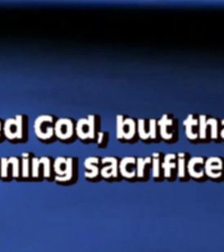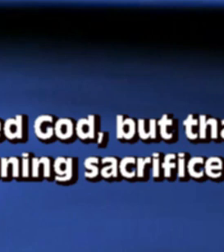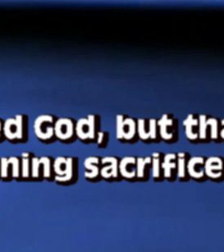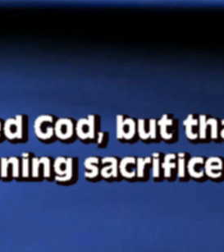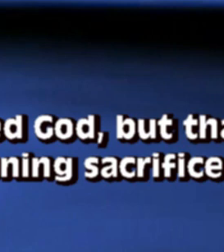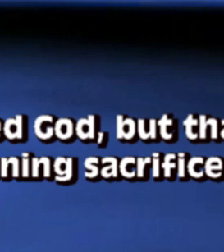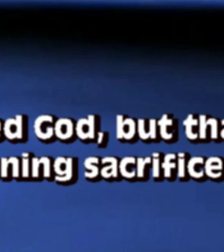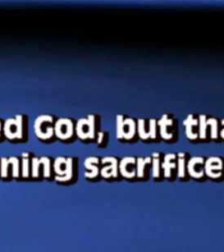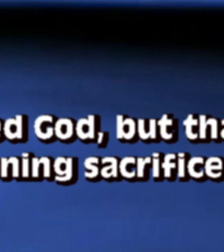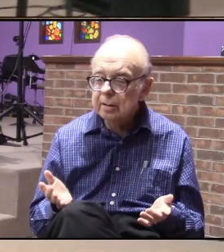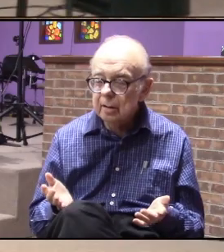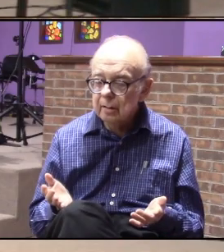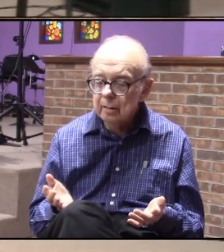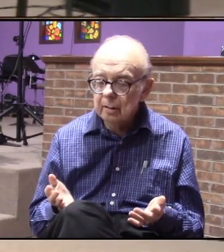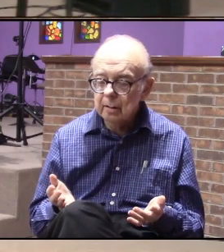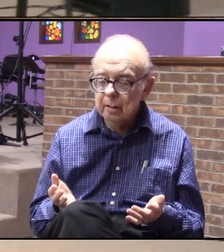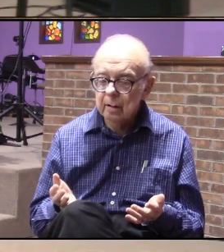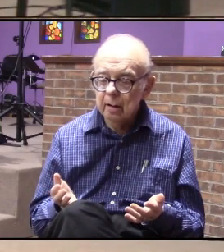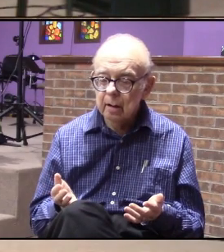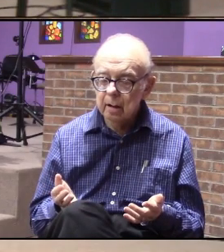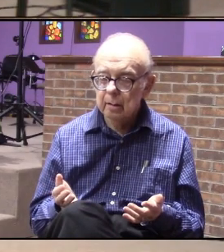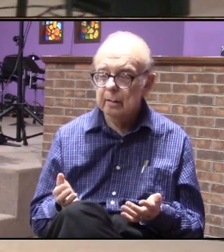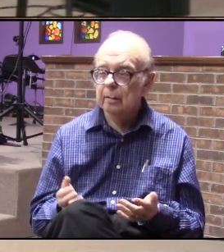for what?